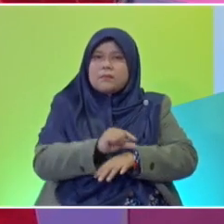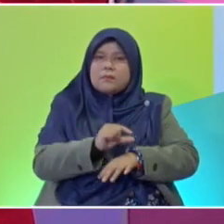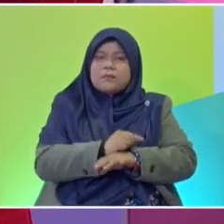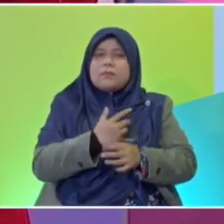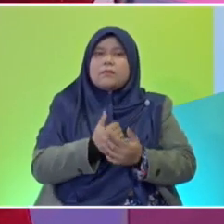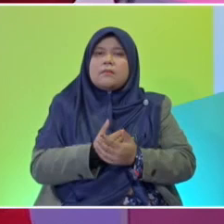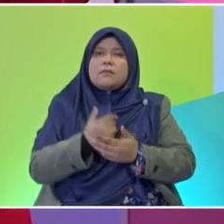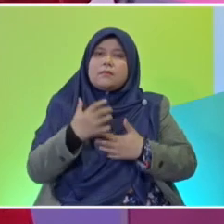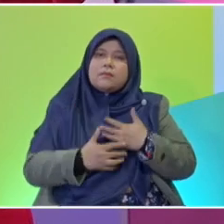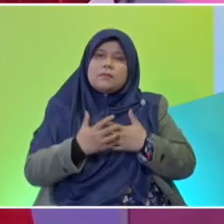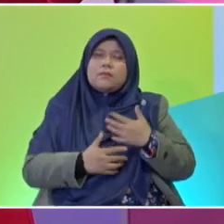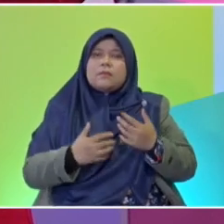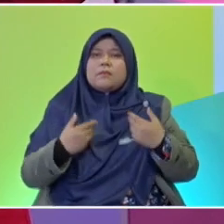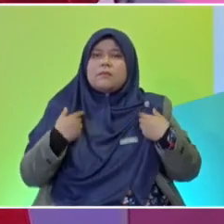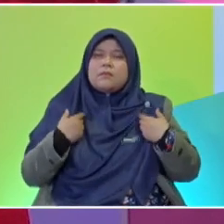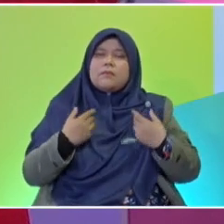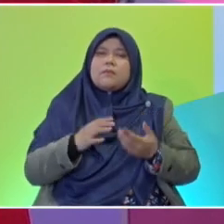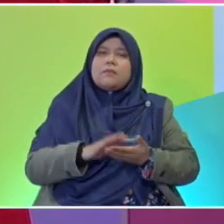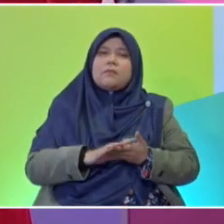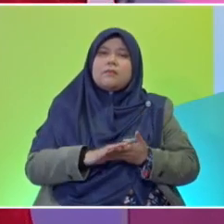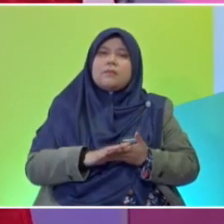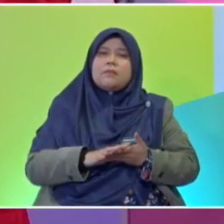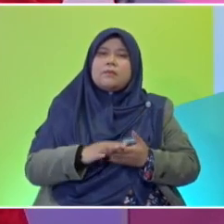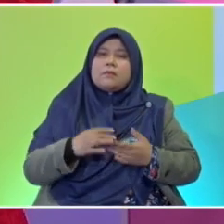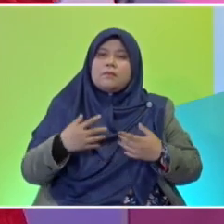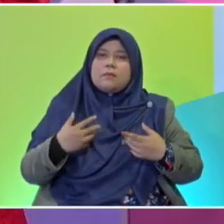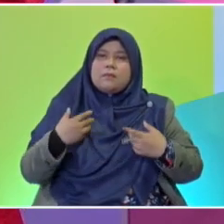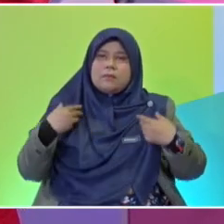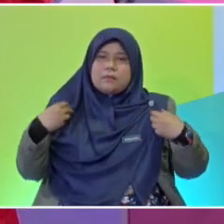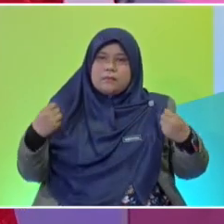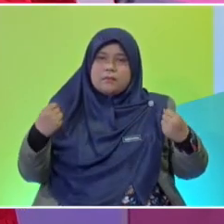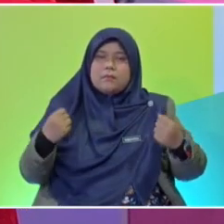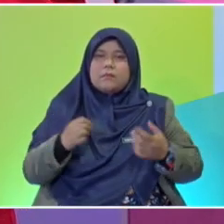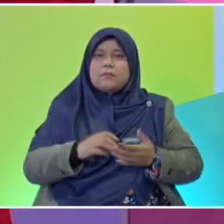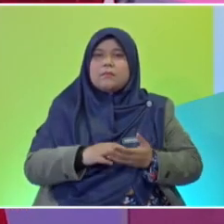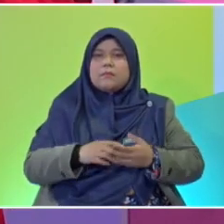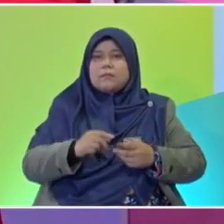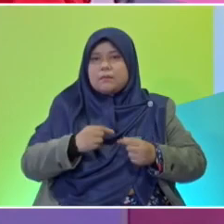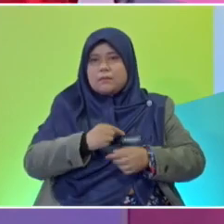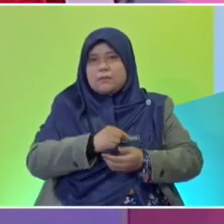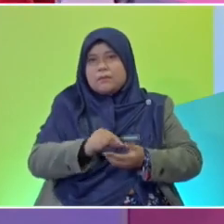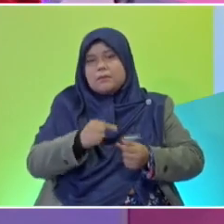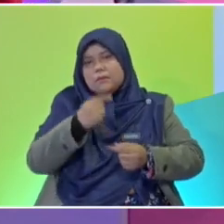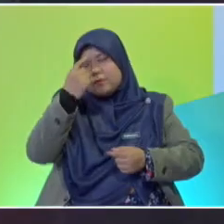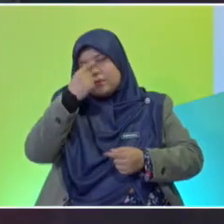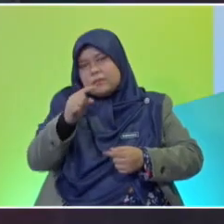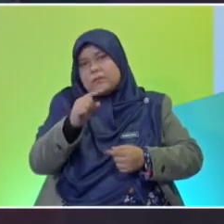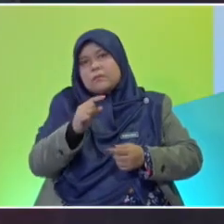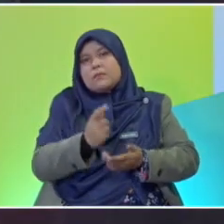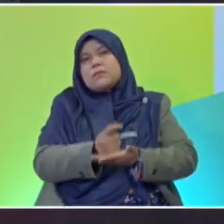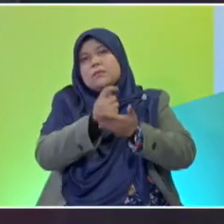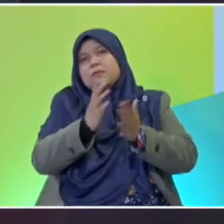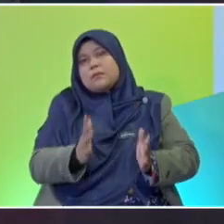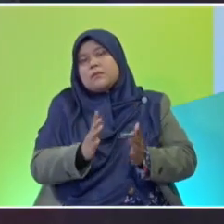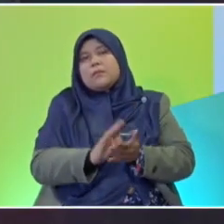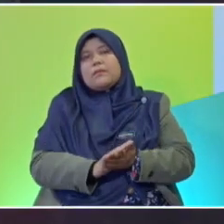who lack that healthy blood, they need the donations from I see. people with healthy blood. Okay, well,